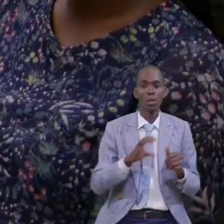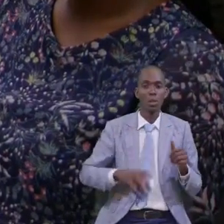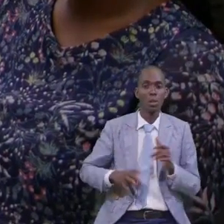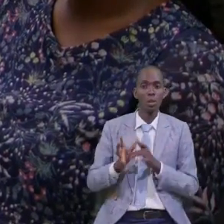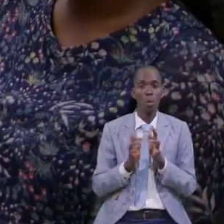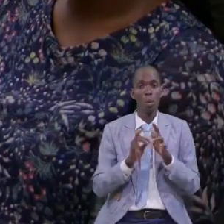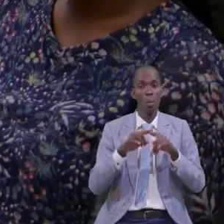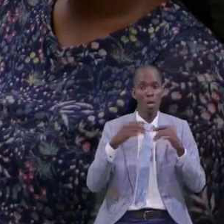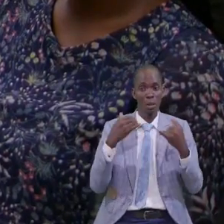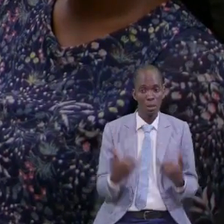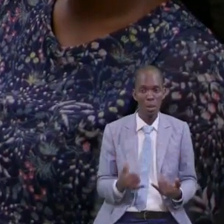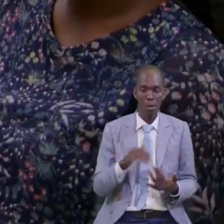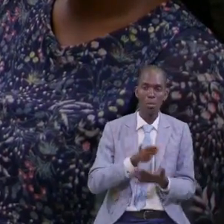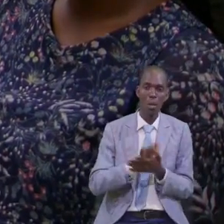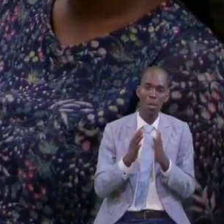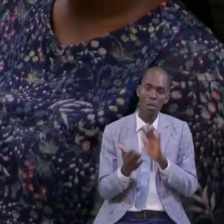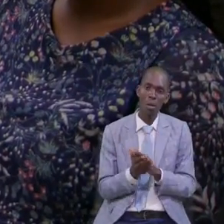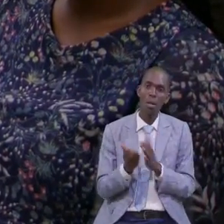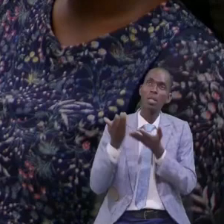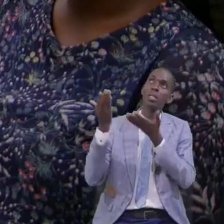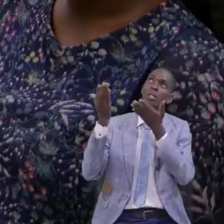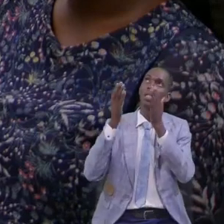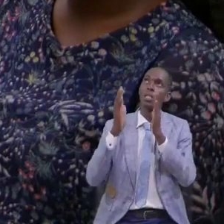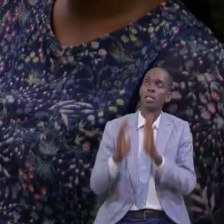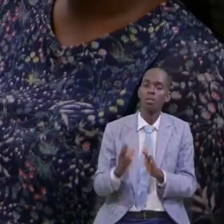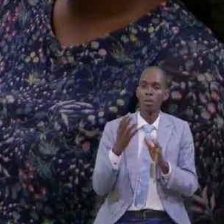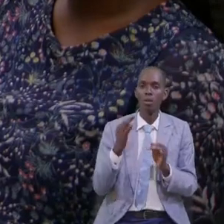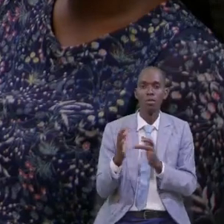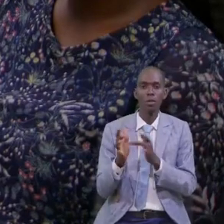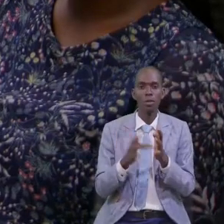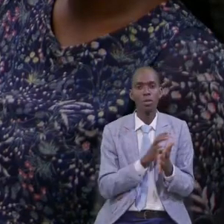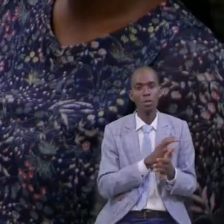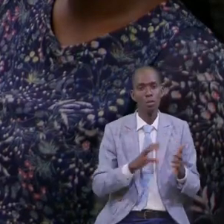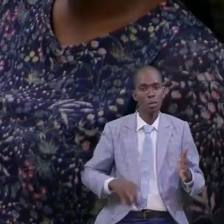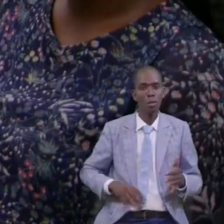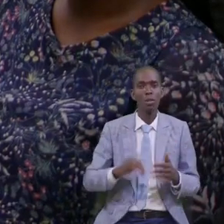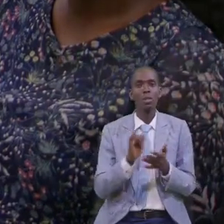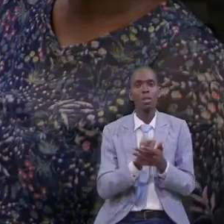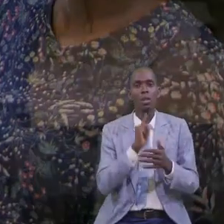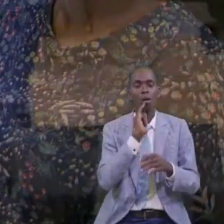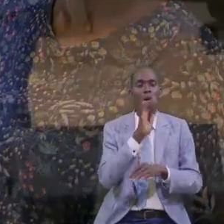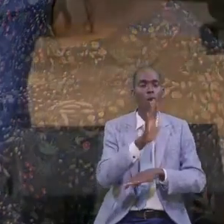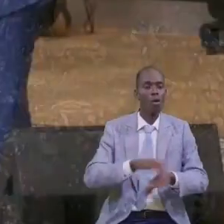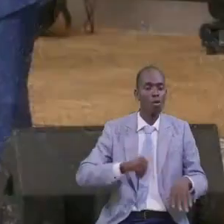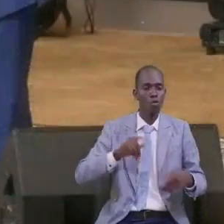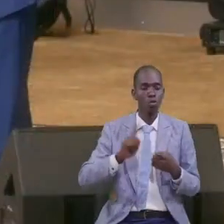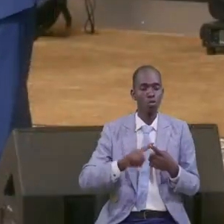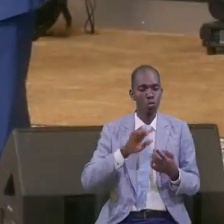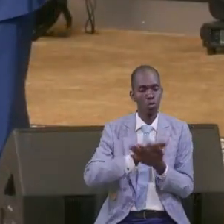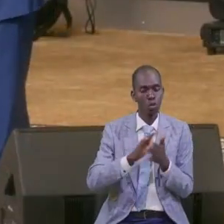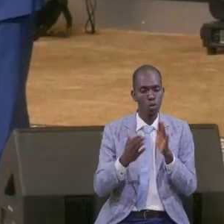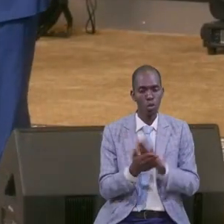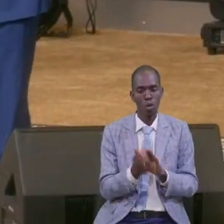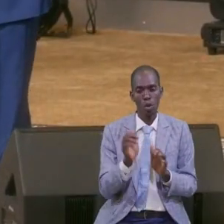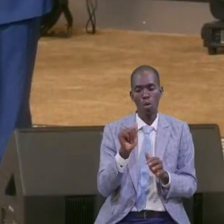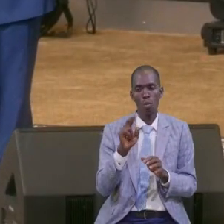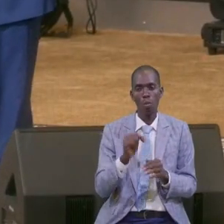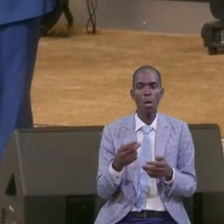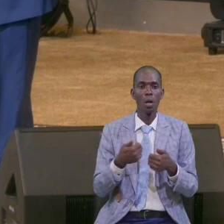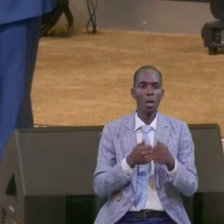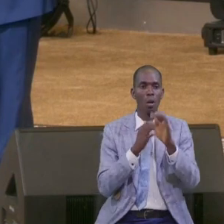now a servant of Jesus Christ, called to be an apostle separated unto